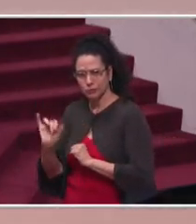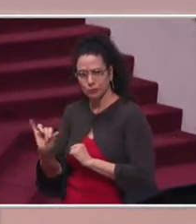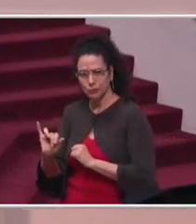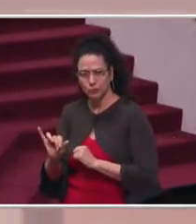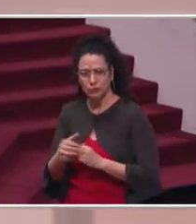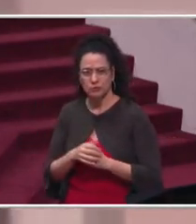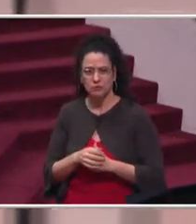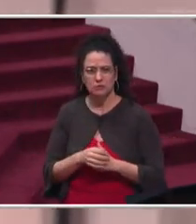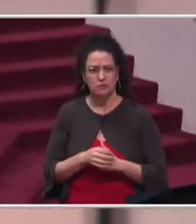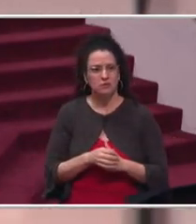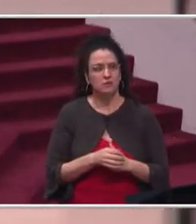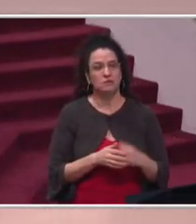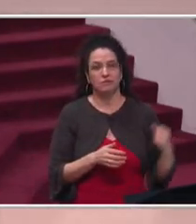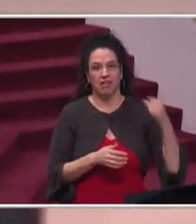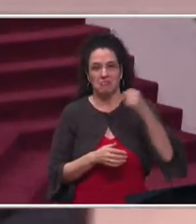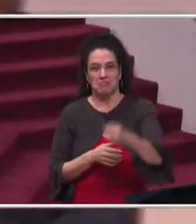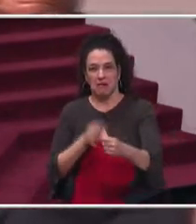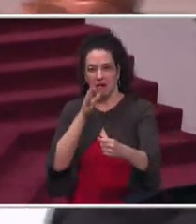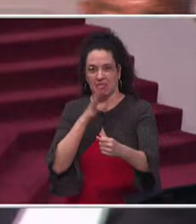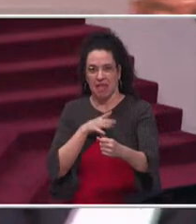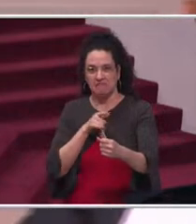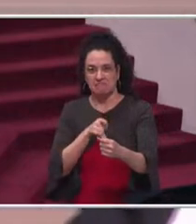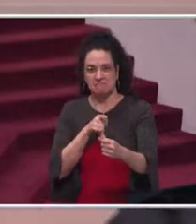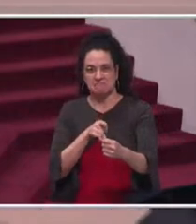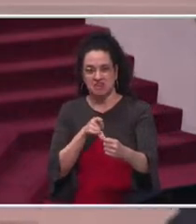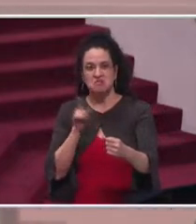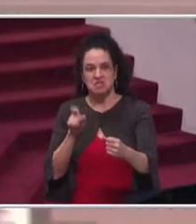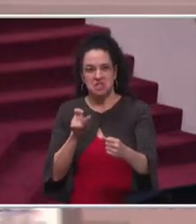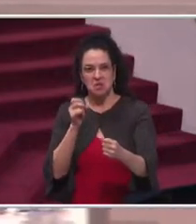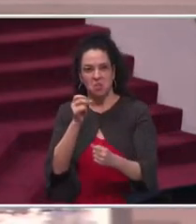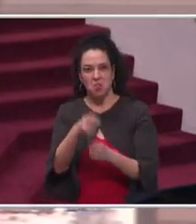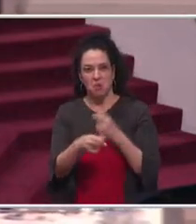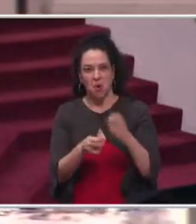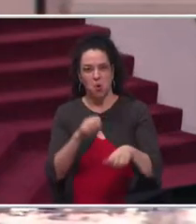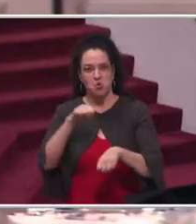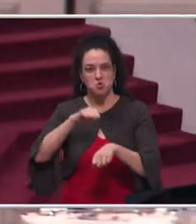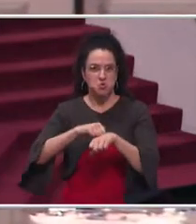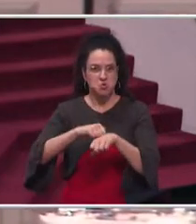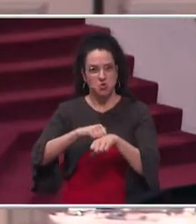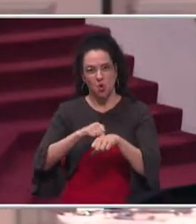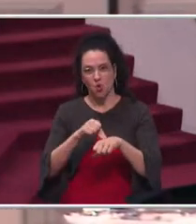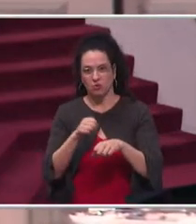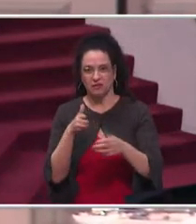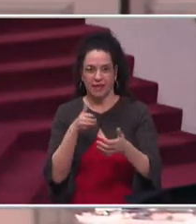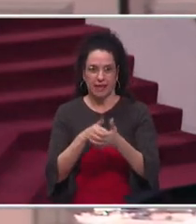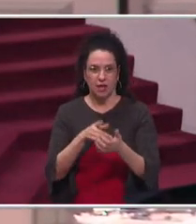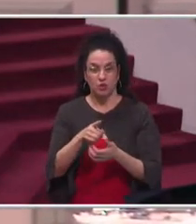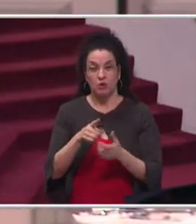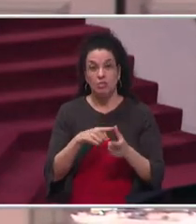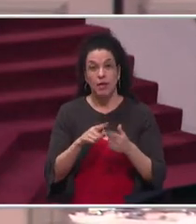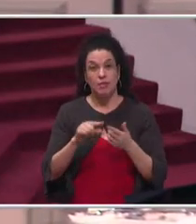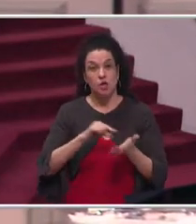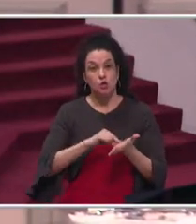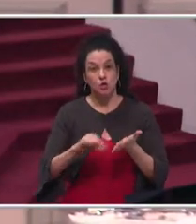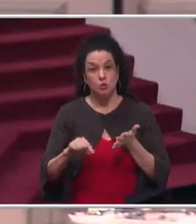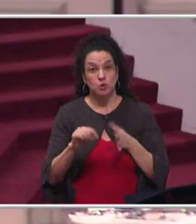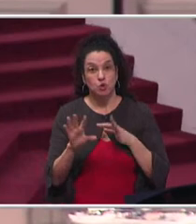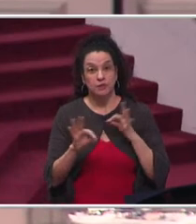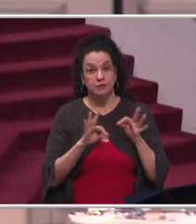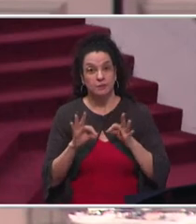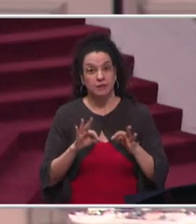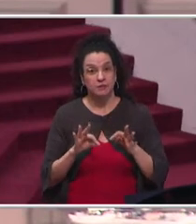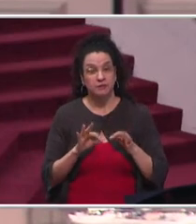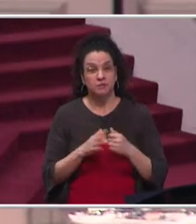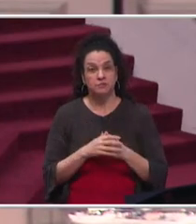So they brought the lady and they said, well, you know, she really ought to be stoned. So the scripture said Jesus